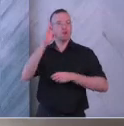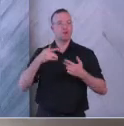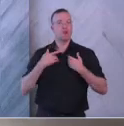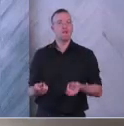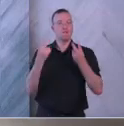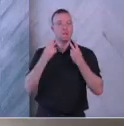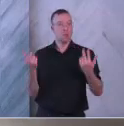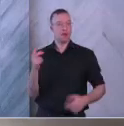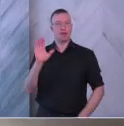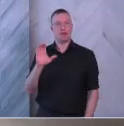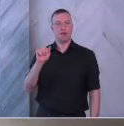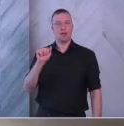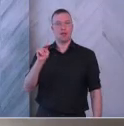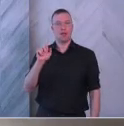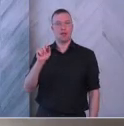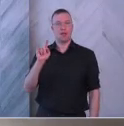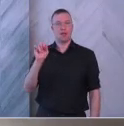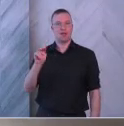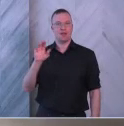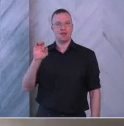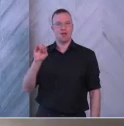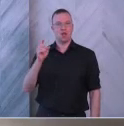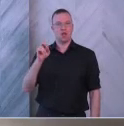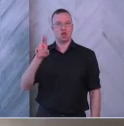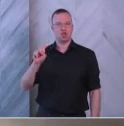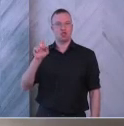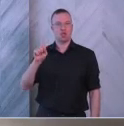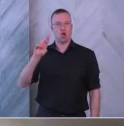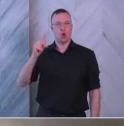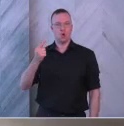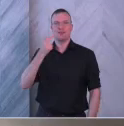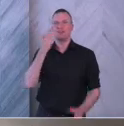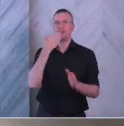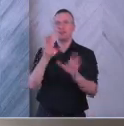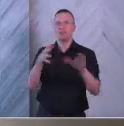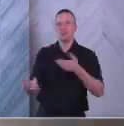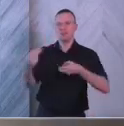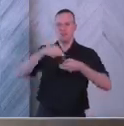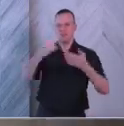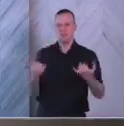at canadiancolors.org. Thank you once again to everyone for joining us this afternoon.